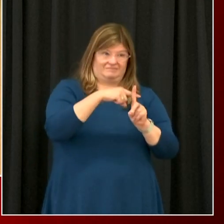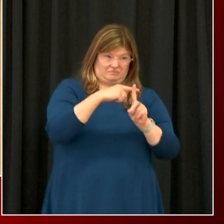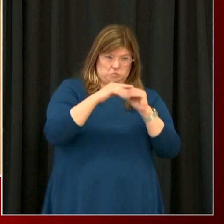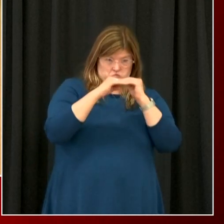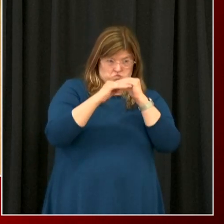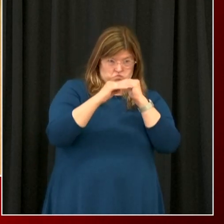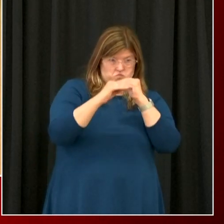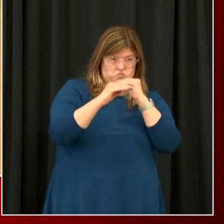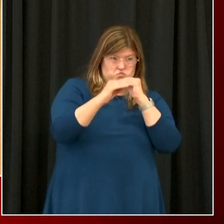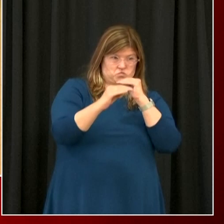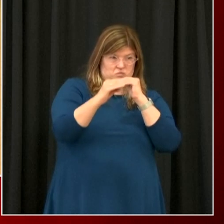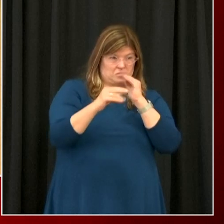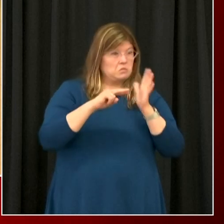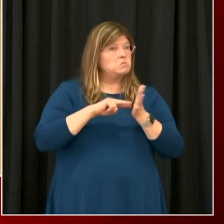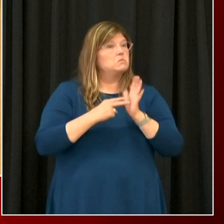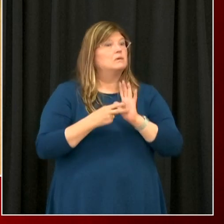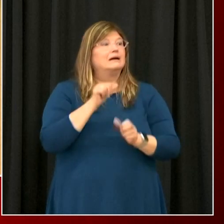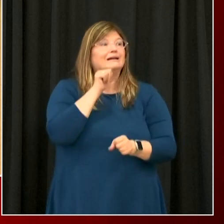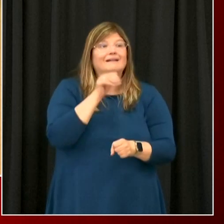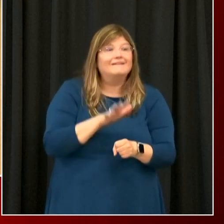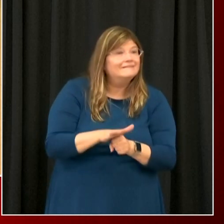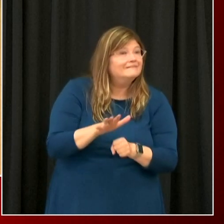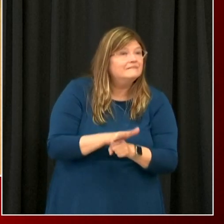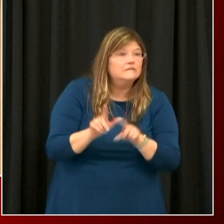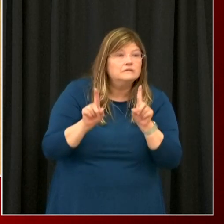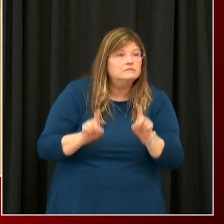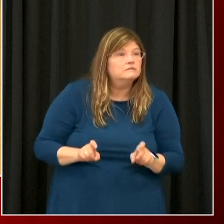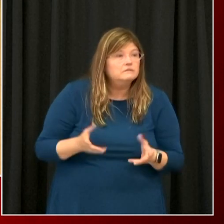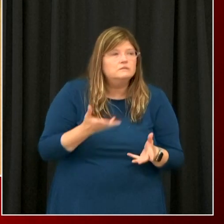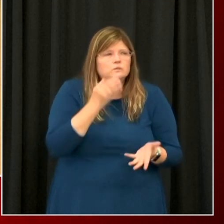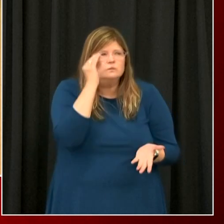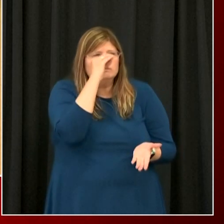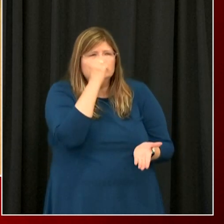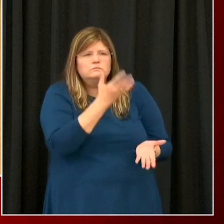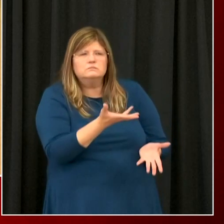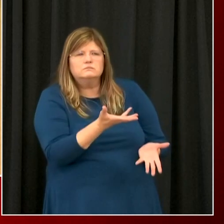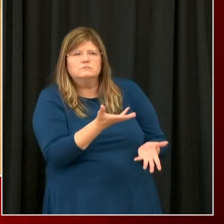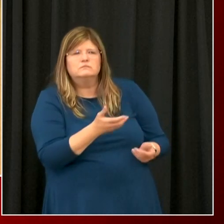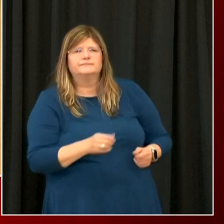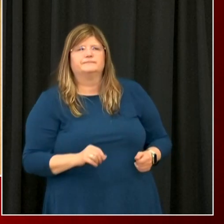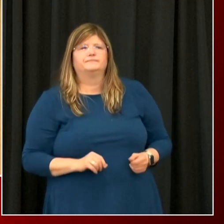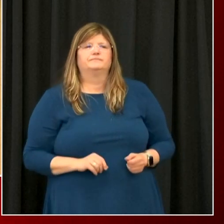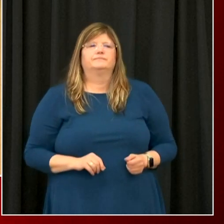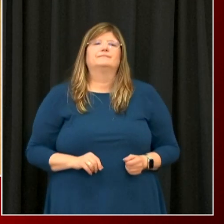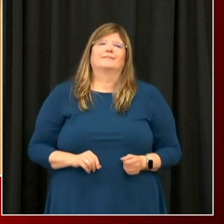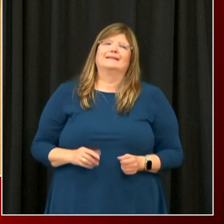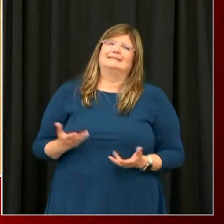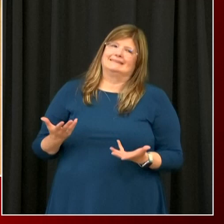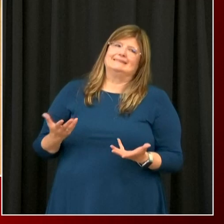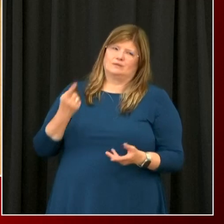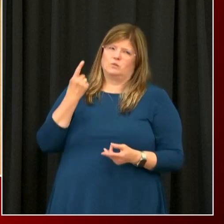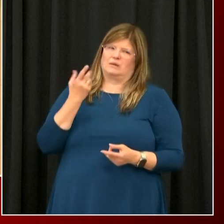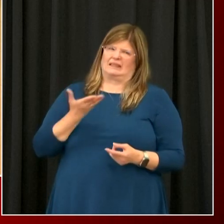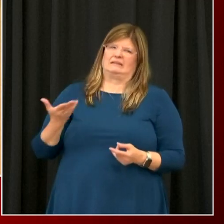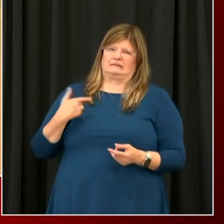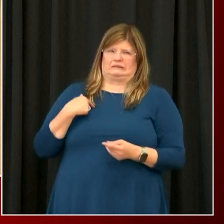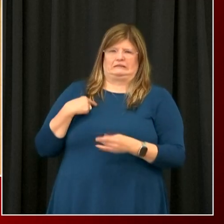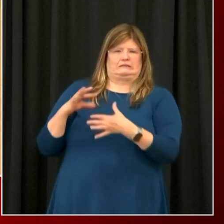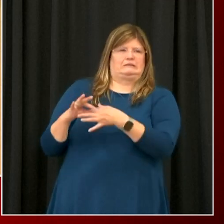testing? What are you seeing on your end? So one of the things that I mentioned in sort of the example that I just gave is